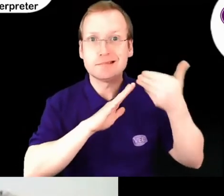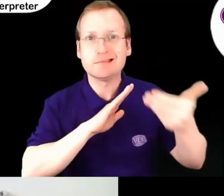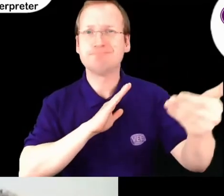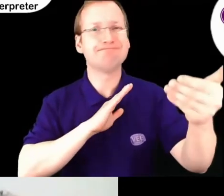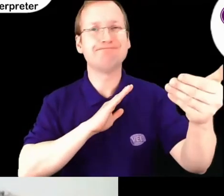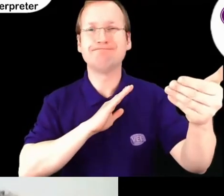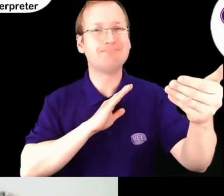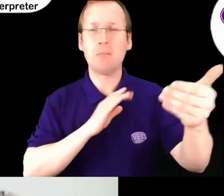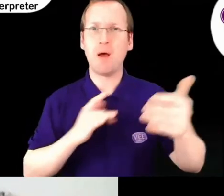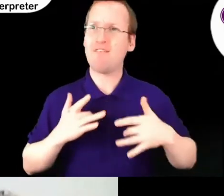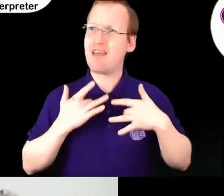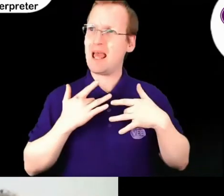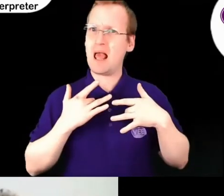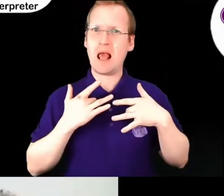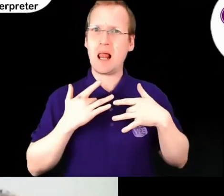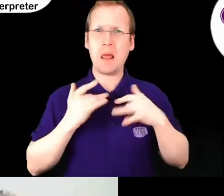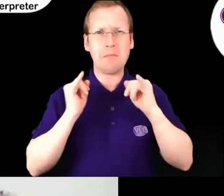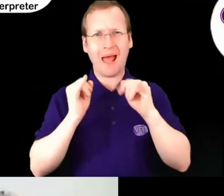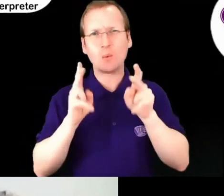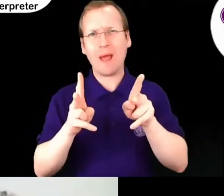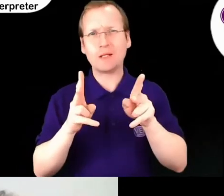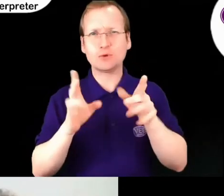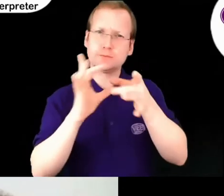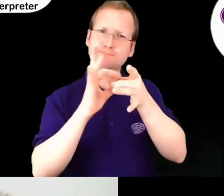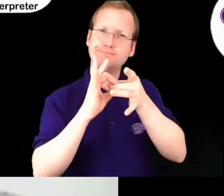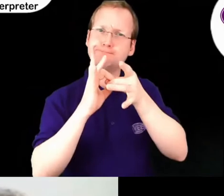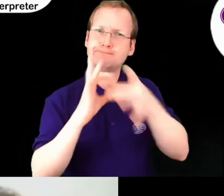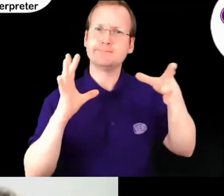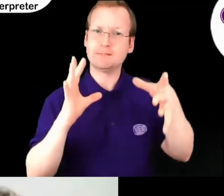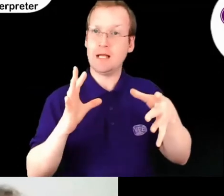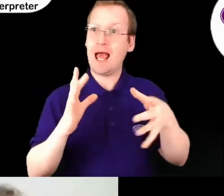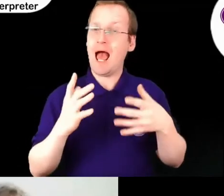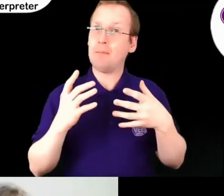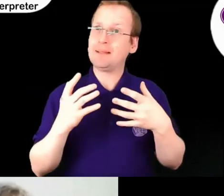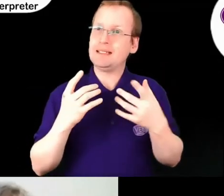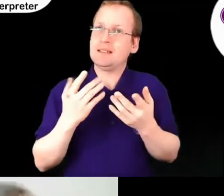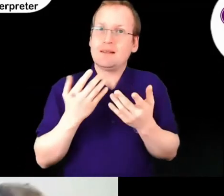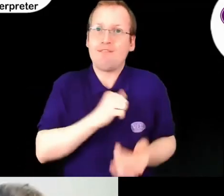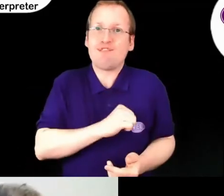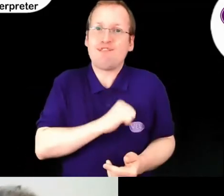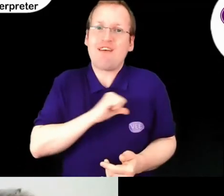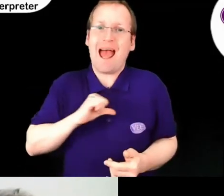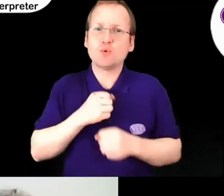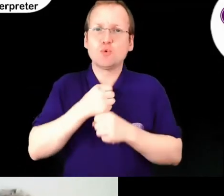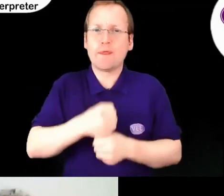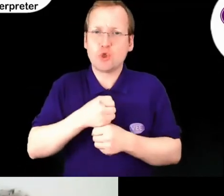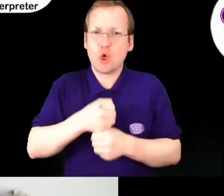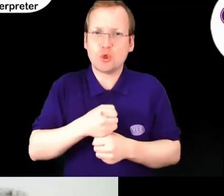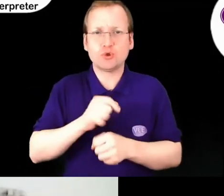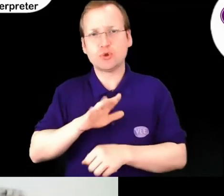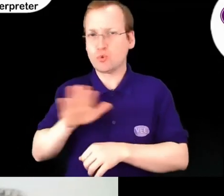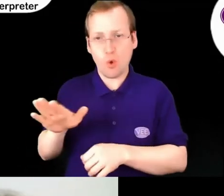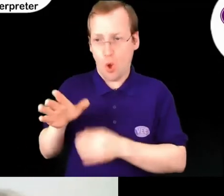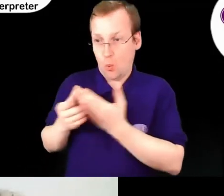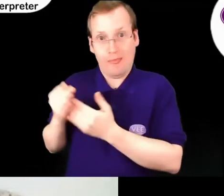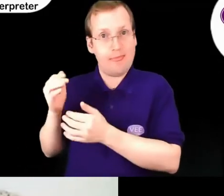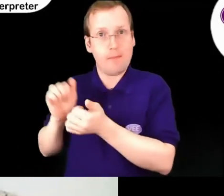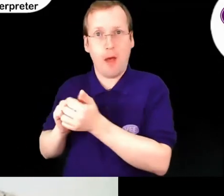an awful way in which to have to end it. I had taken vows to the church and I hadn't taken any vows to my partner